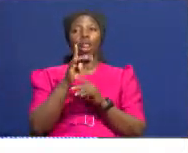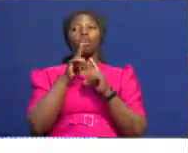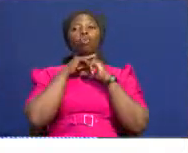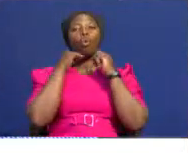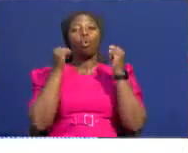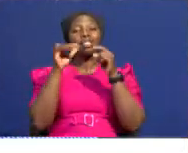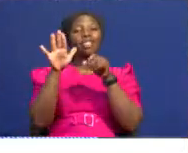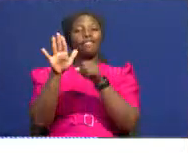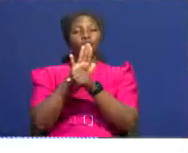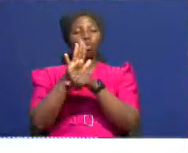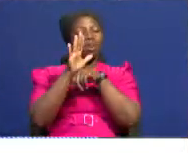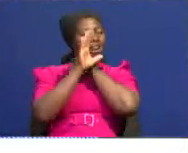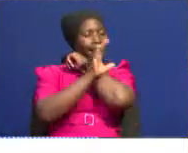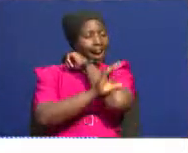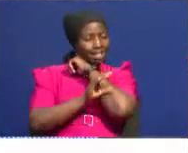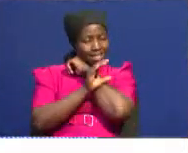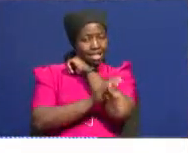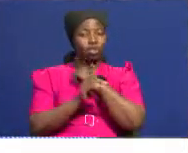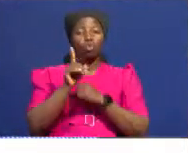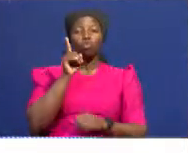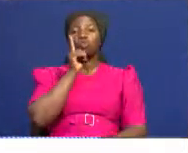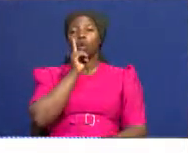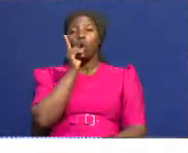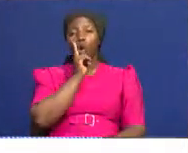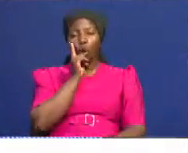tomorrow in this